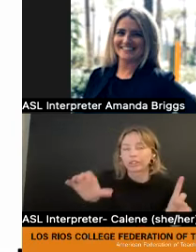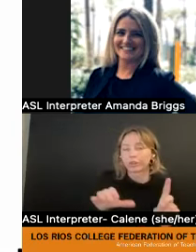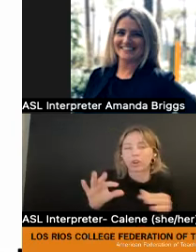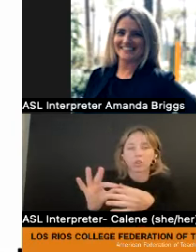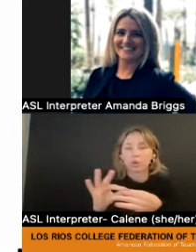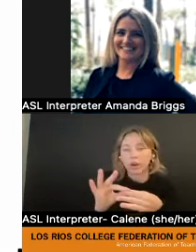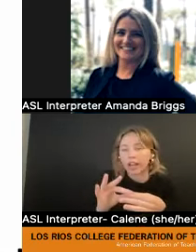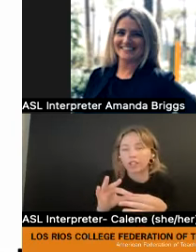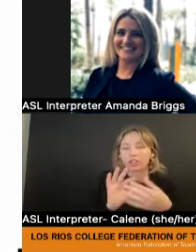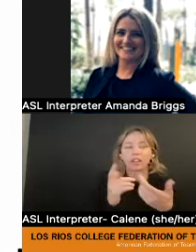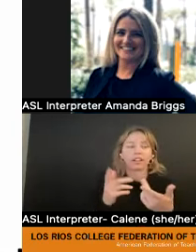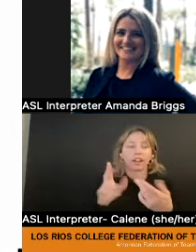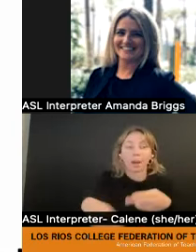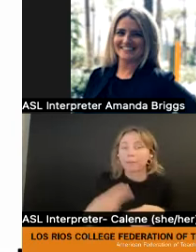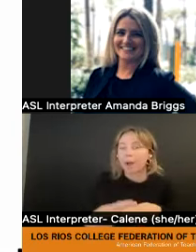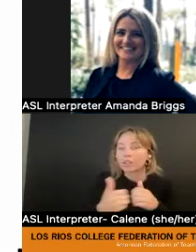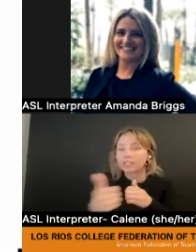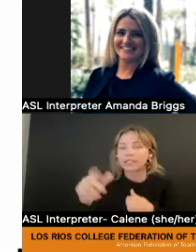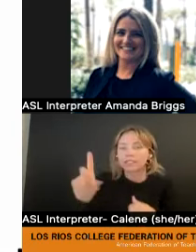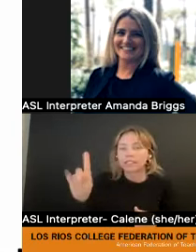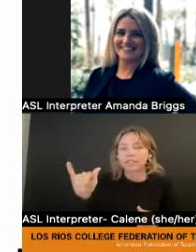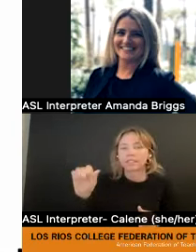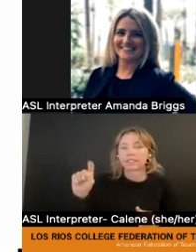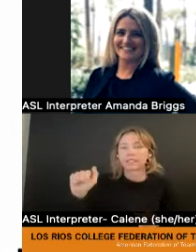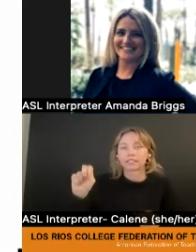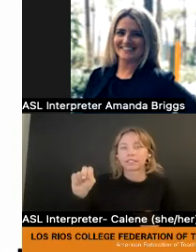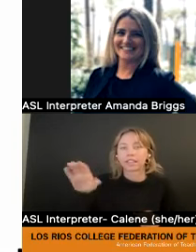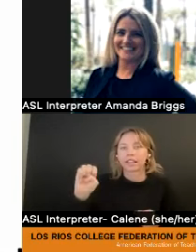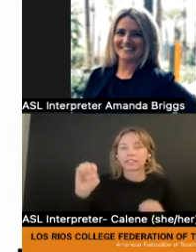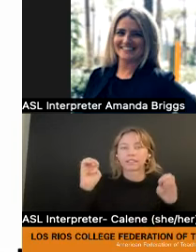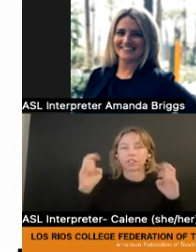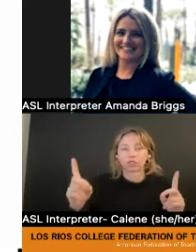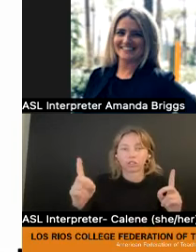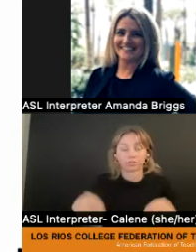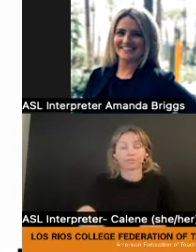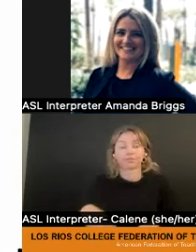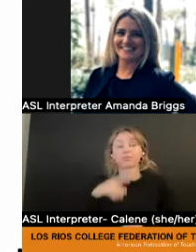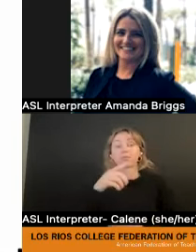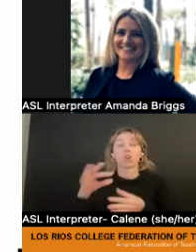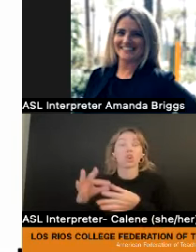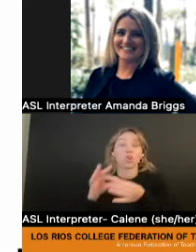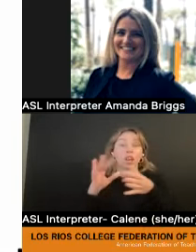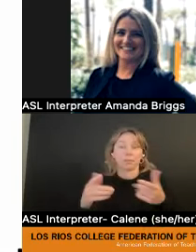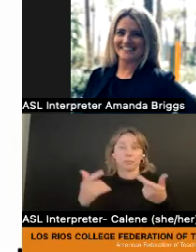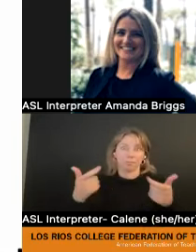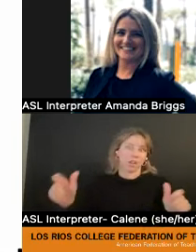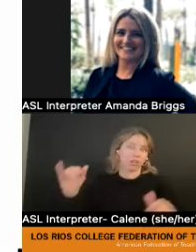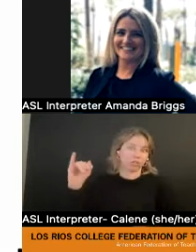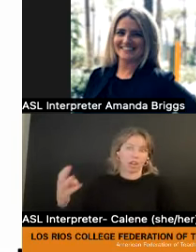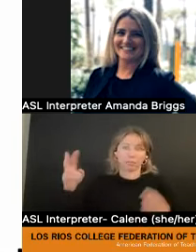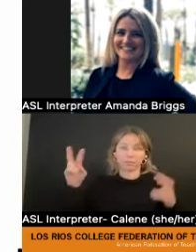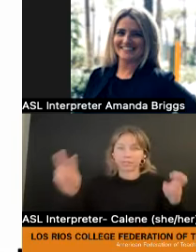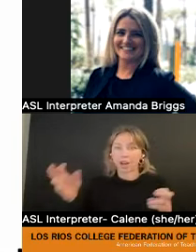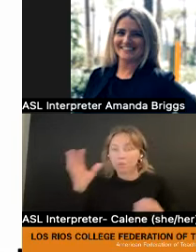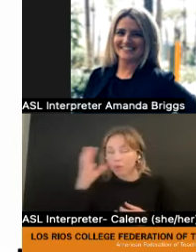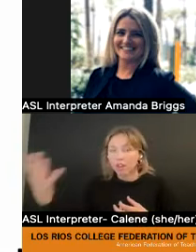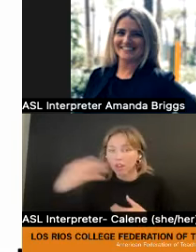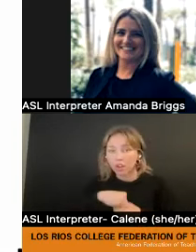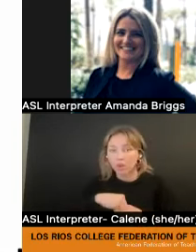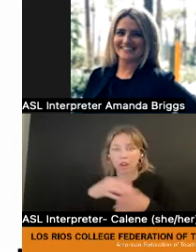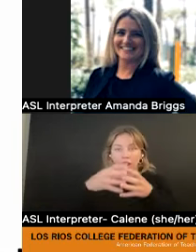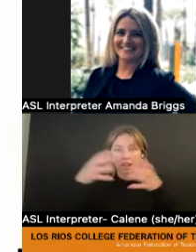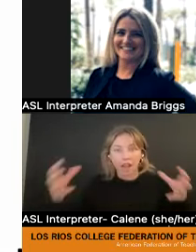to distance education. Coordinators is also a big job title that includes a ton